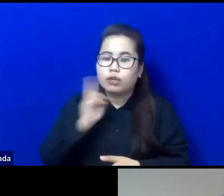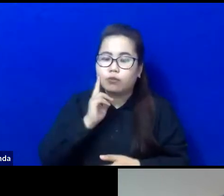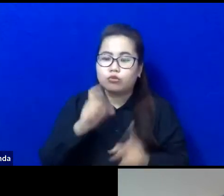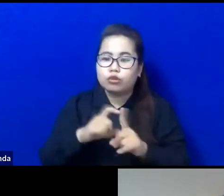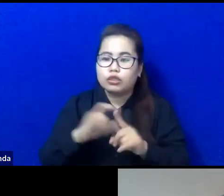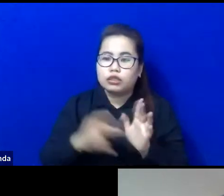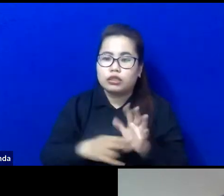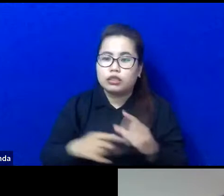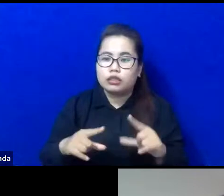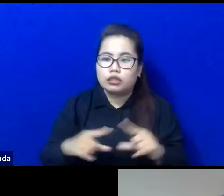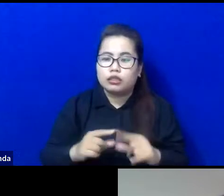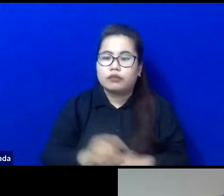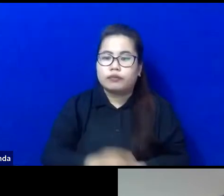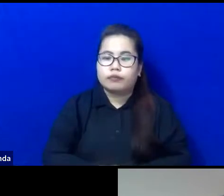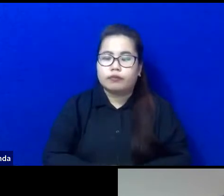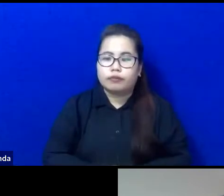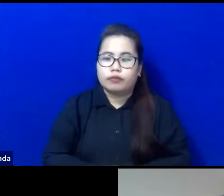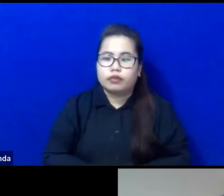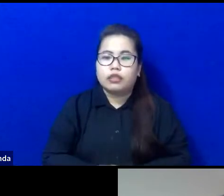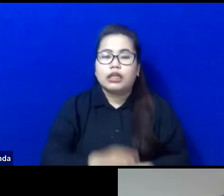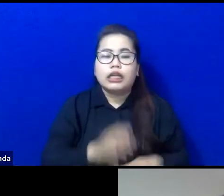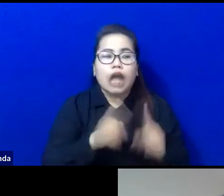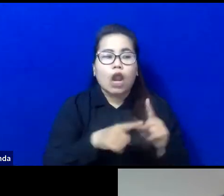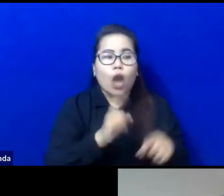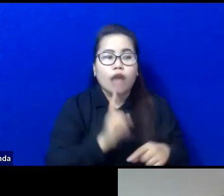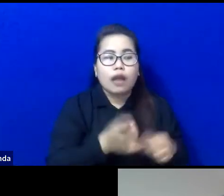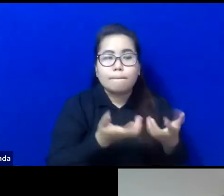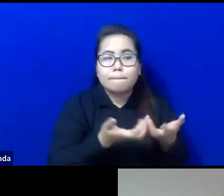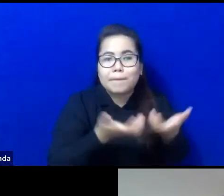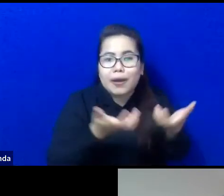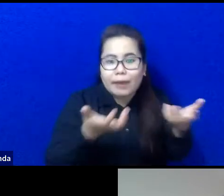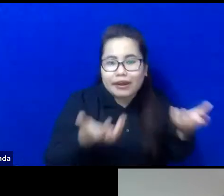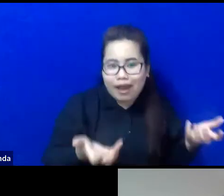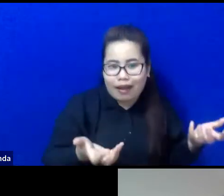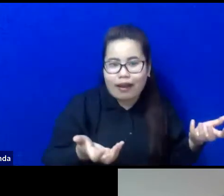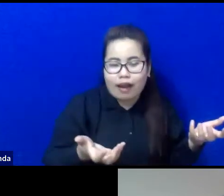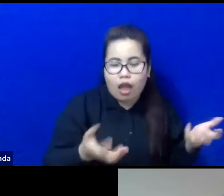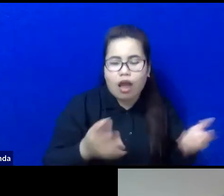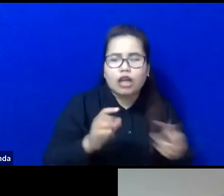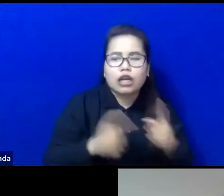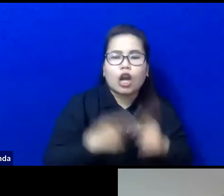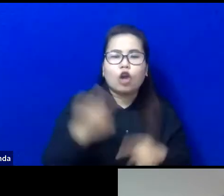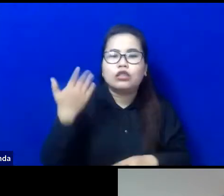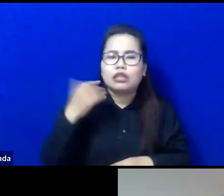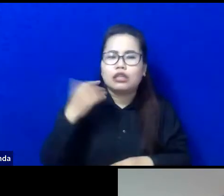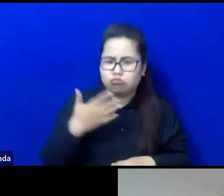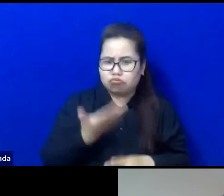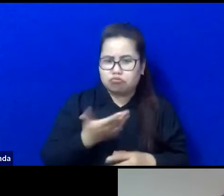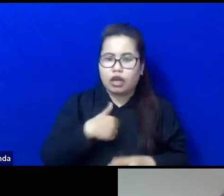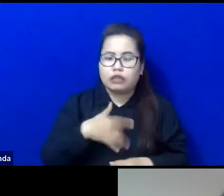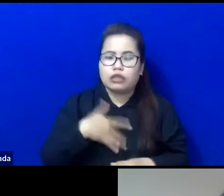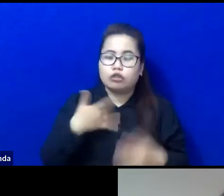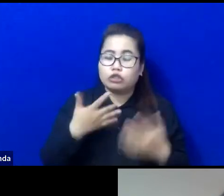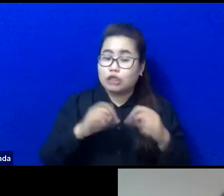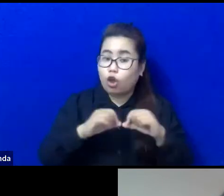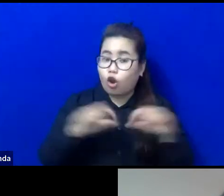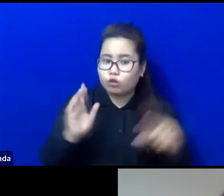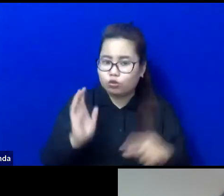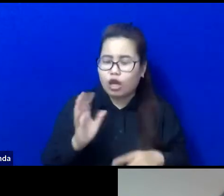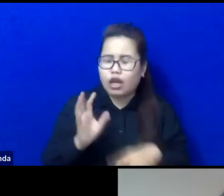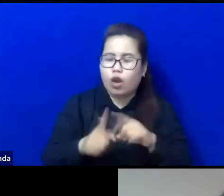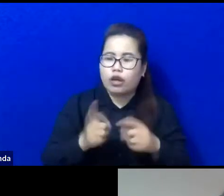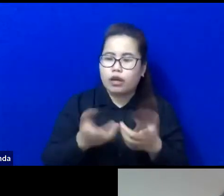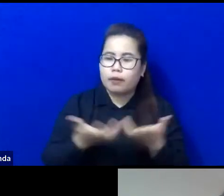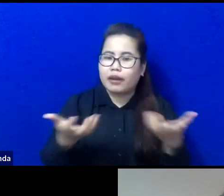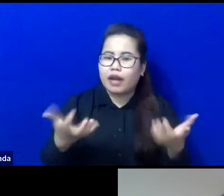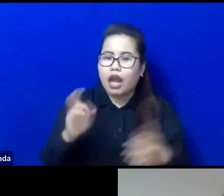Yeah, if there are differences but I guess you've already answered that question. If there are any differences in terms of services